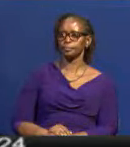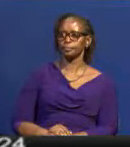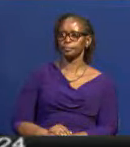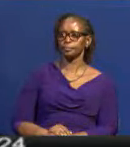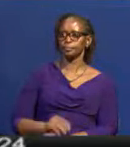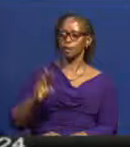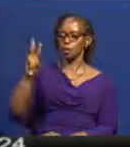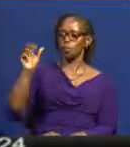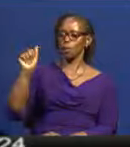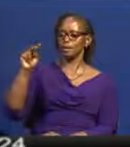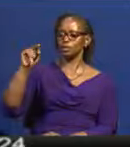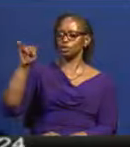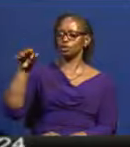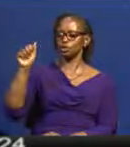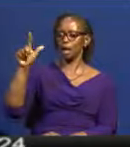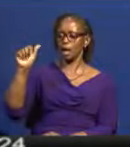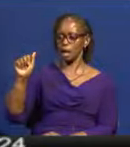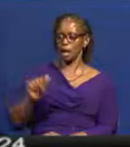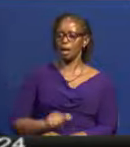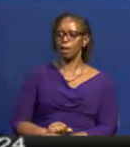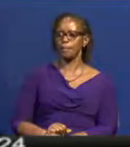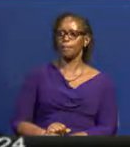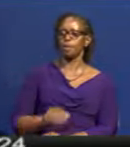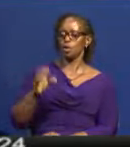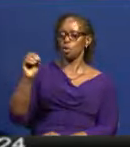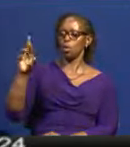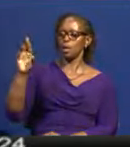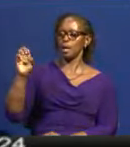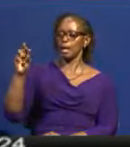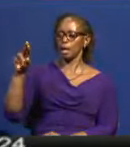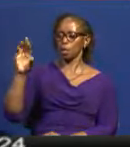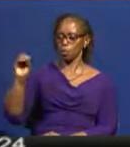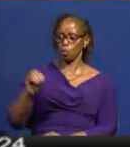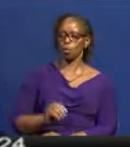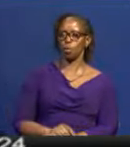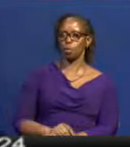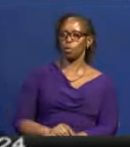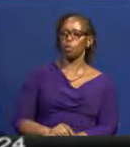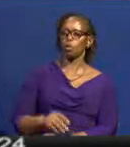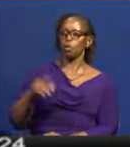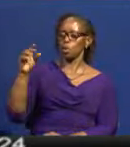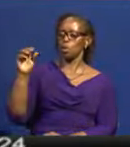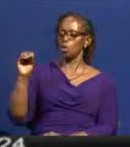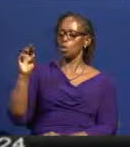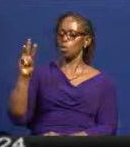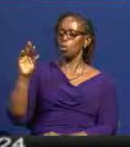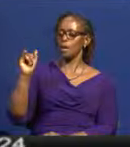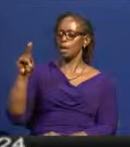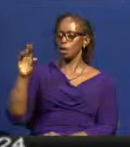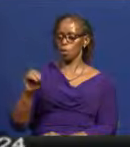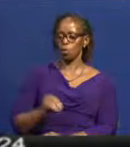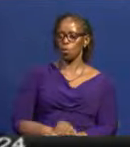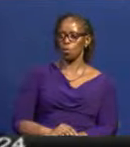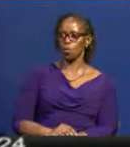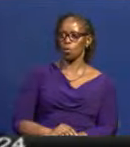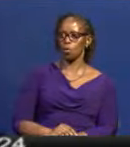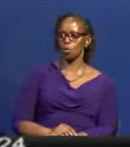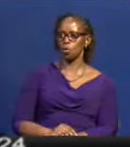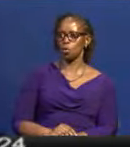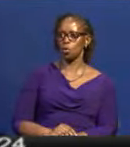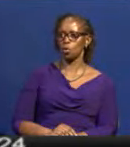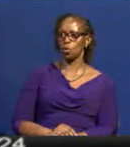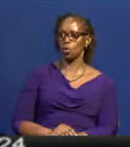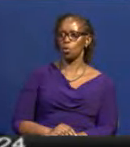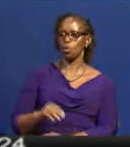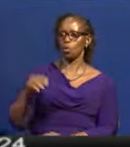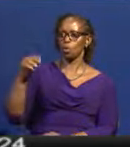Honorable Wanjala, Honorable Peter Orero, Honorable Martin Peters Owino, Honorable